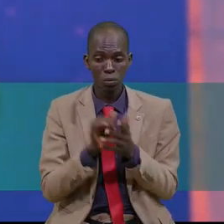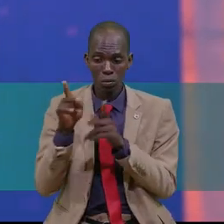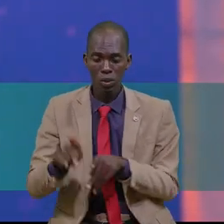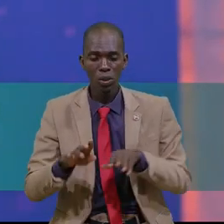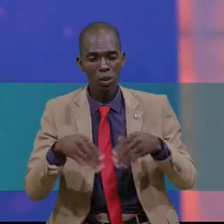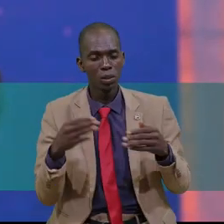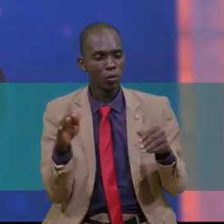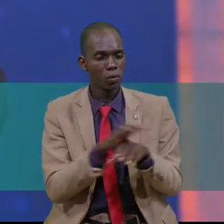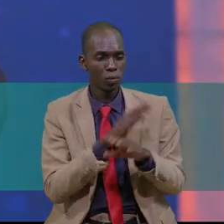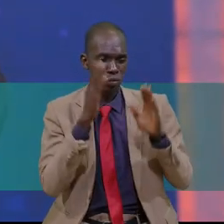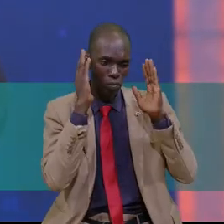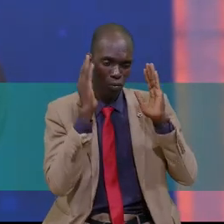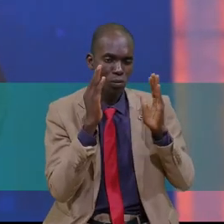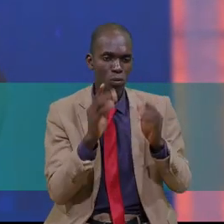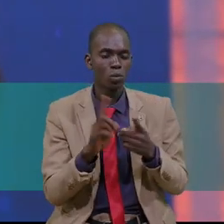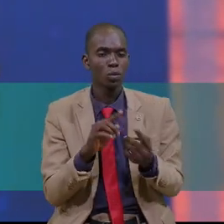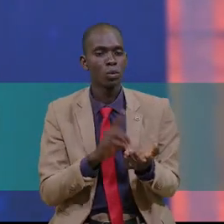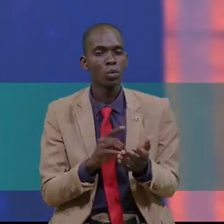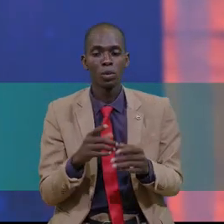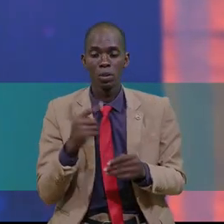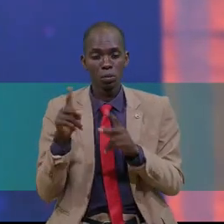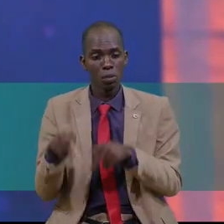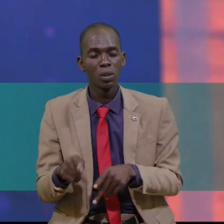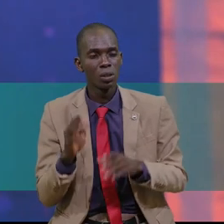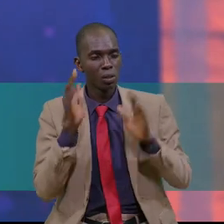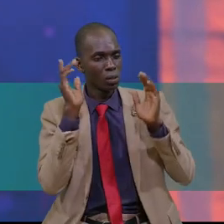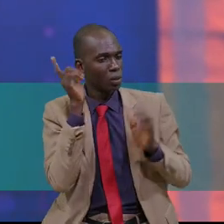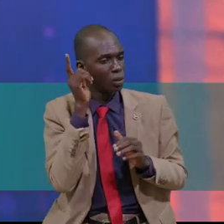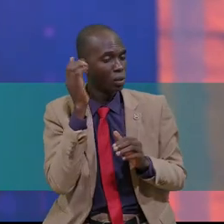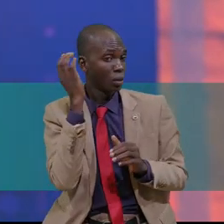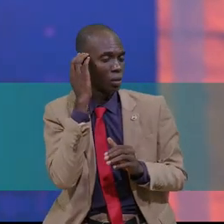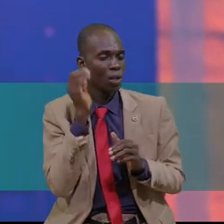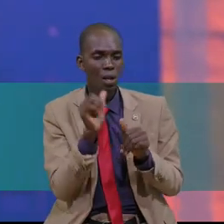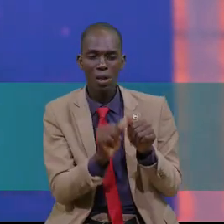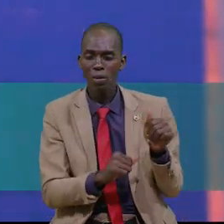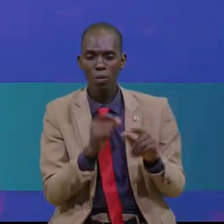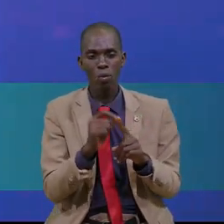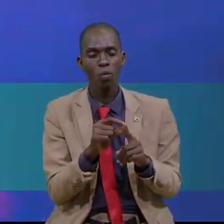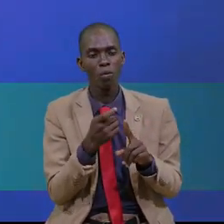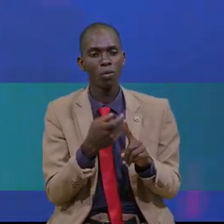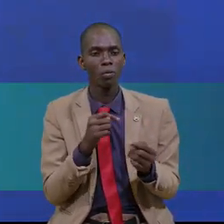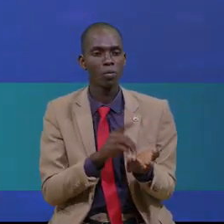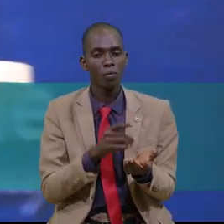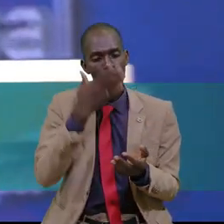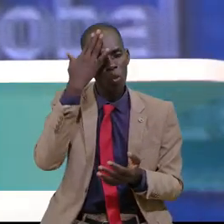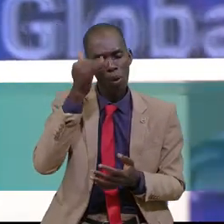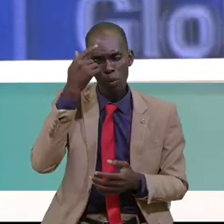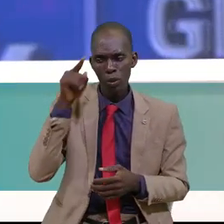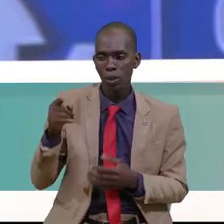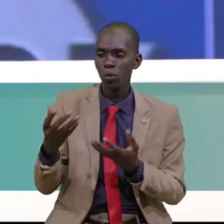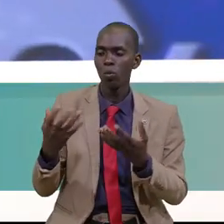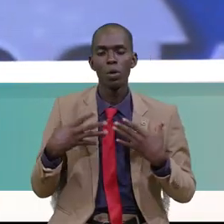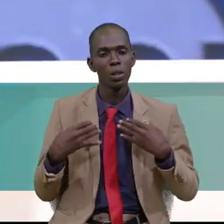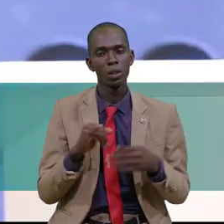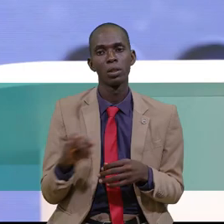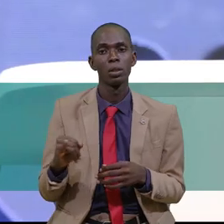He listens to every word because he wants healing. When anybody goes to the bank, he listens